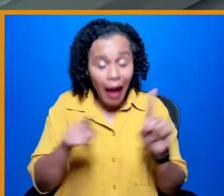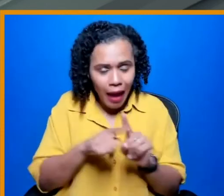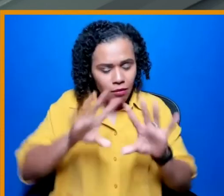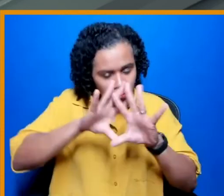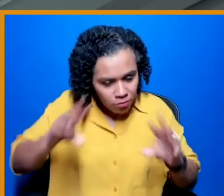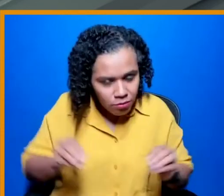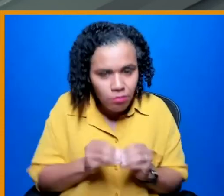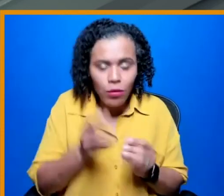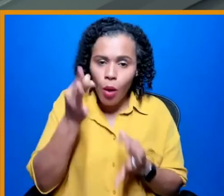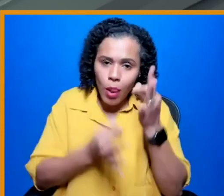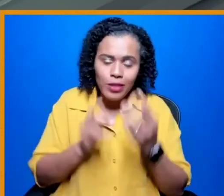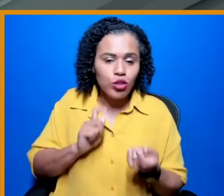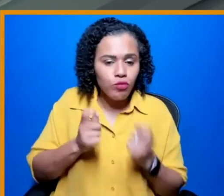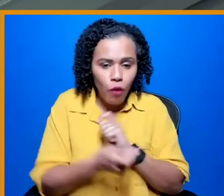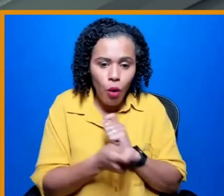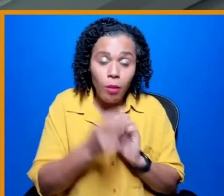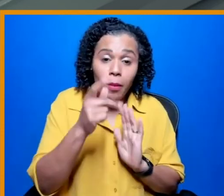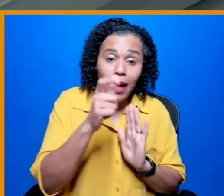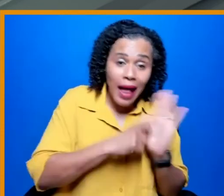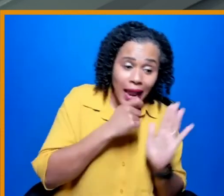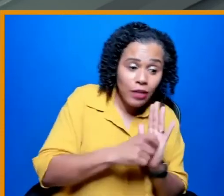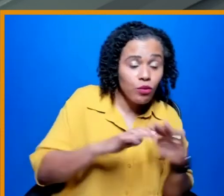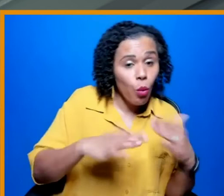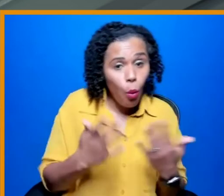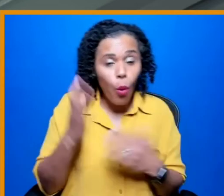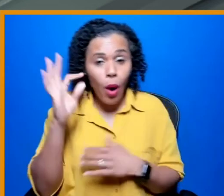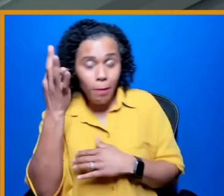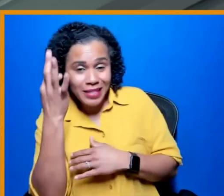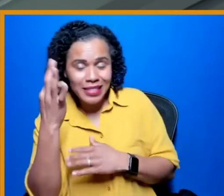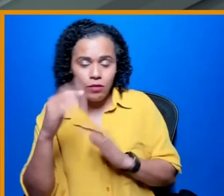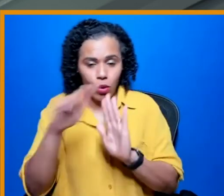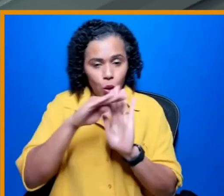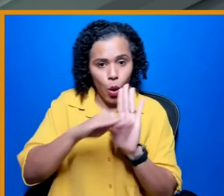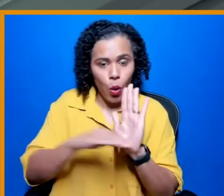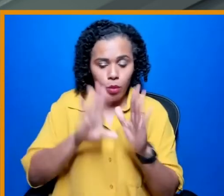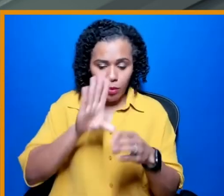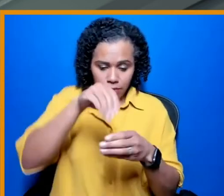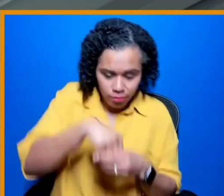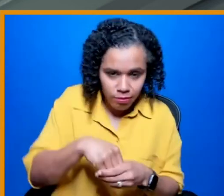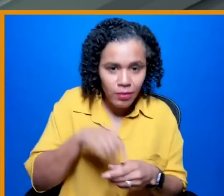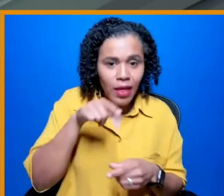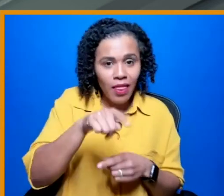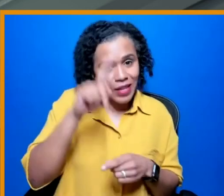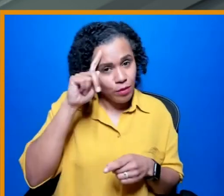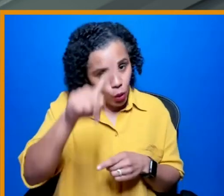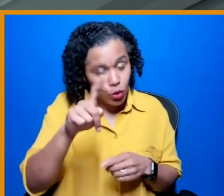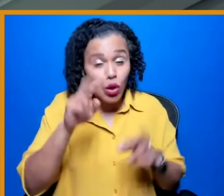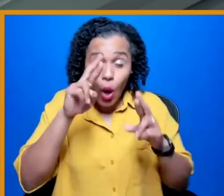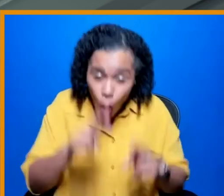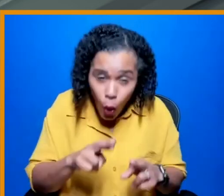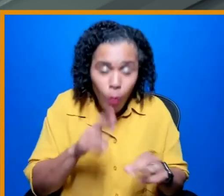be electoral reform or reform of the ministerial code, both referenced in this motion, that will deliver an end to corruption in public